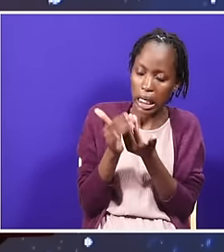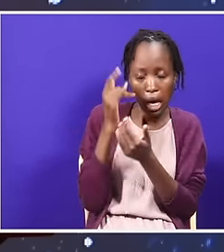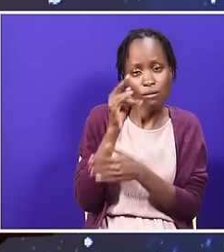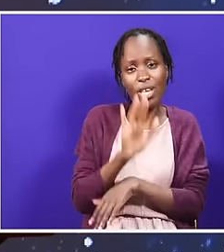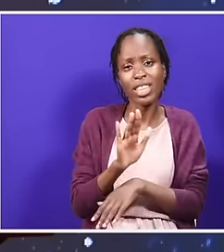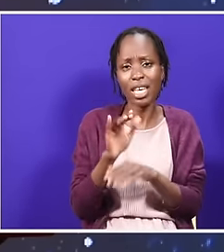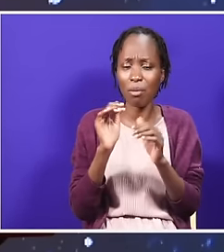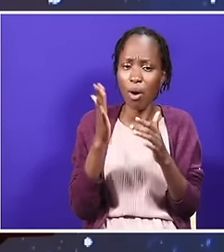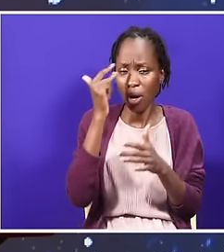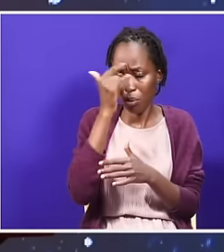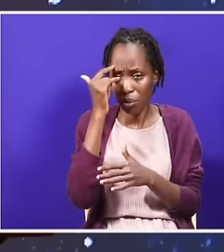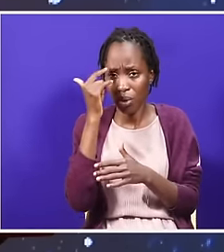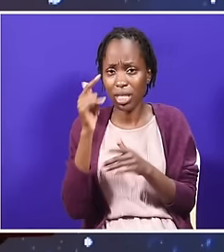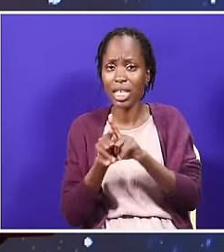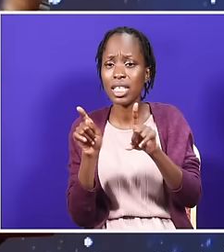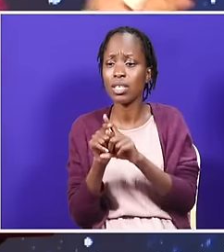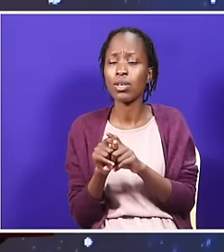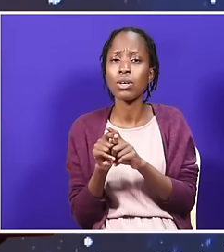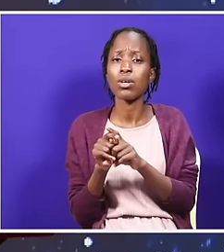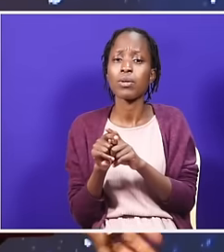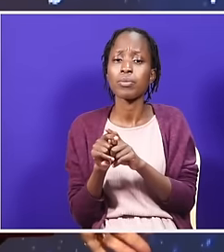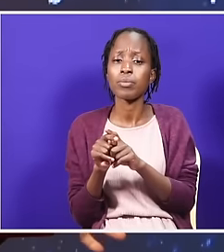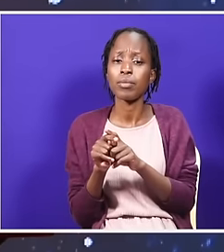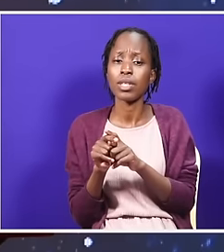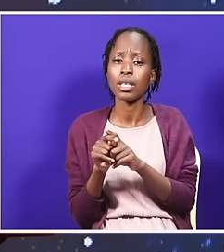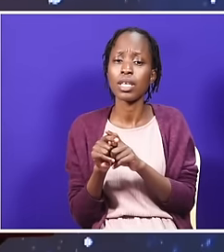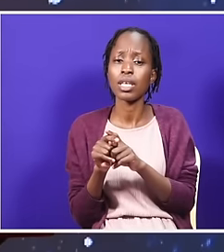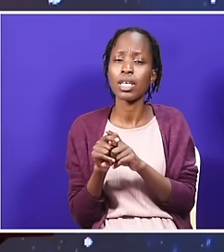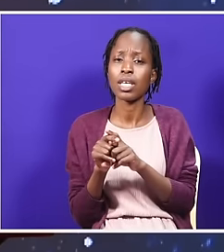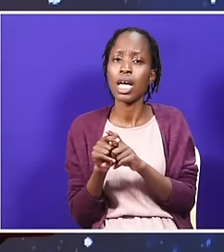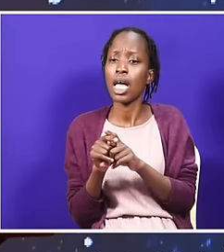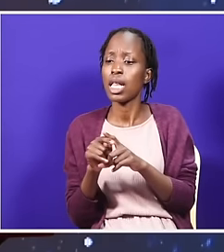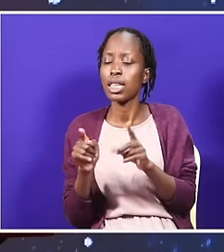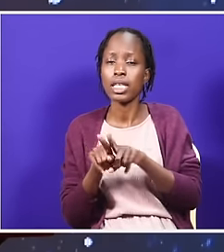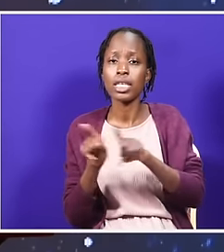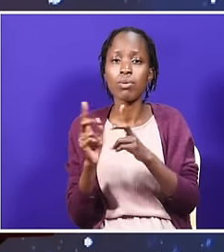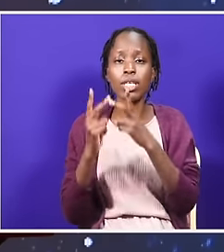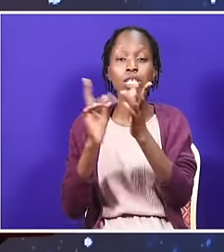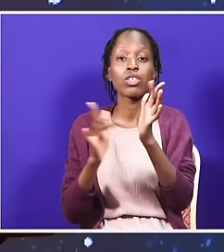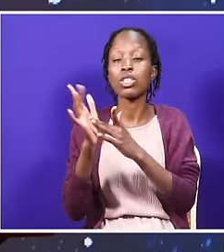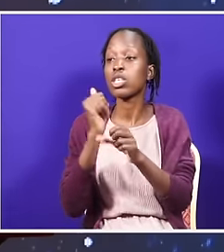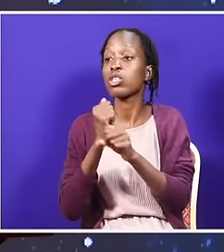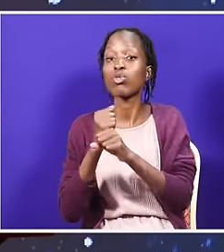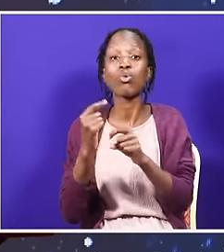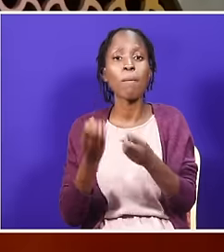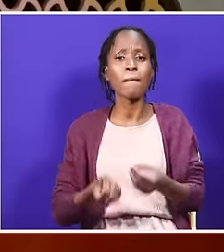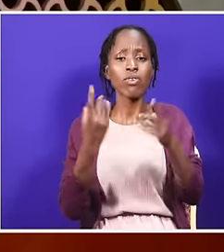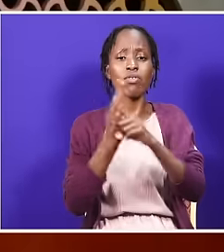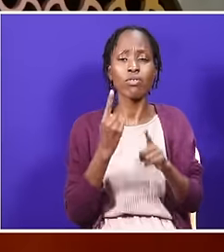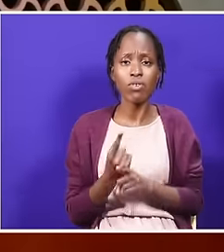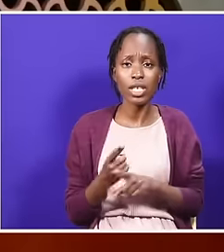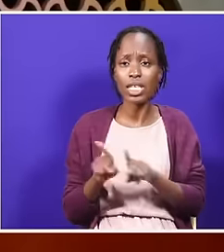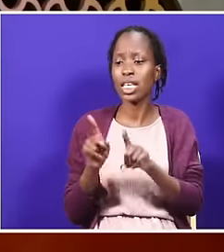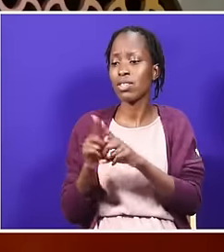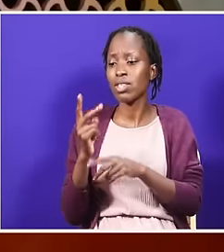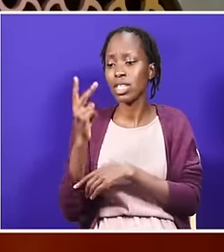care. They had seen him stop it when there was a crowd around him and say, "Somebody touched me." They had seen him say, "Wait a minute, there's Lazarus